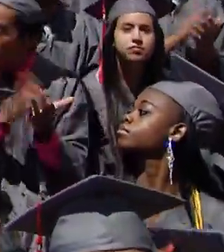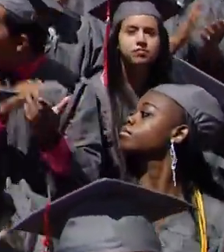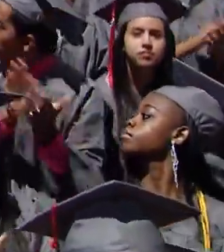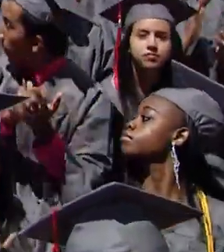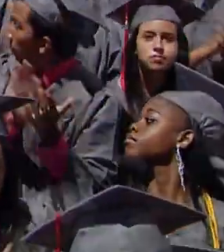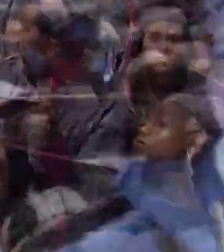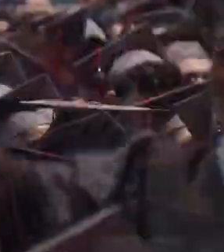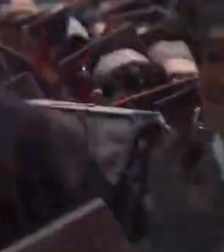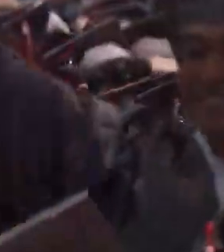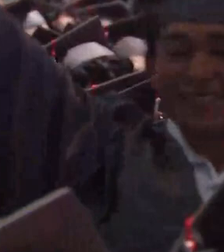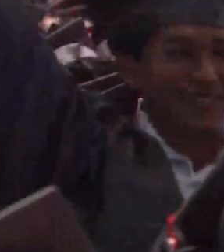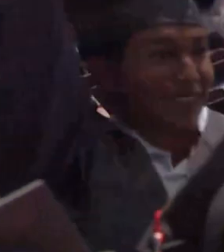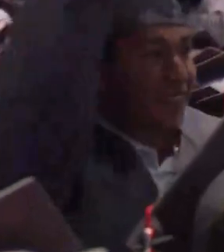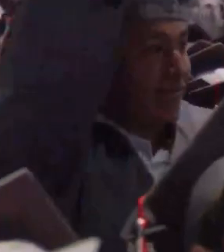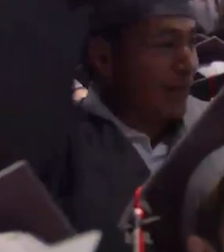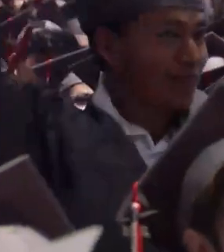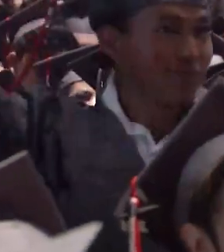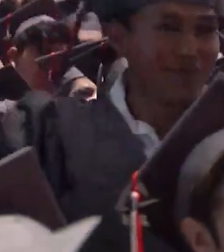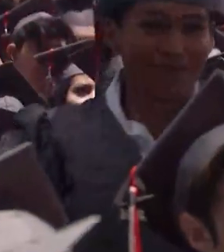Thank you.